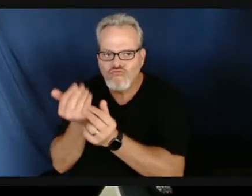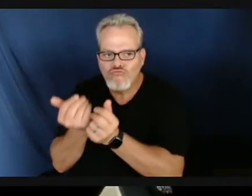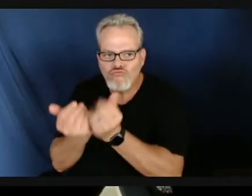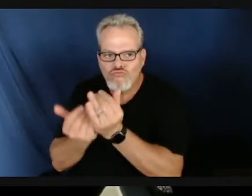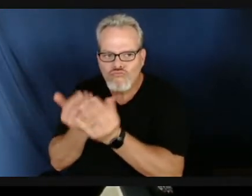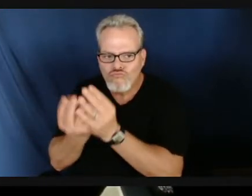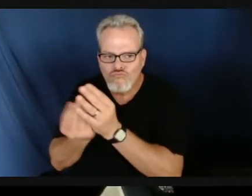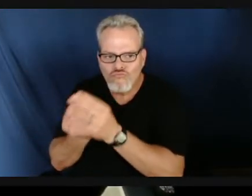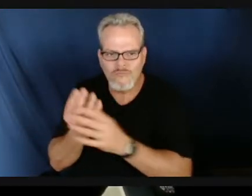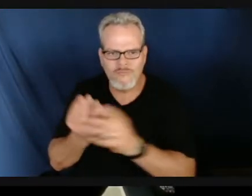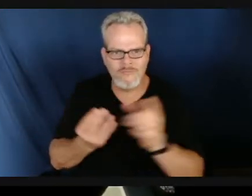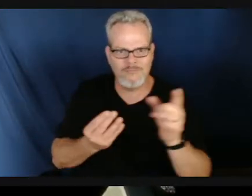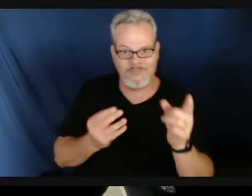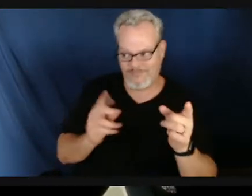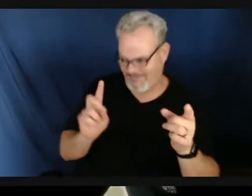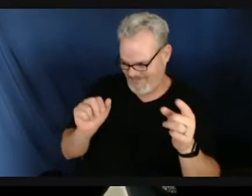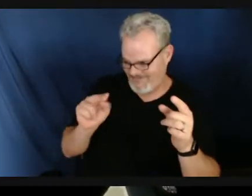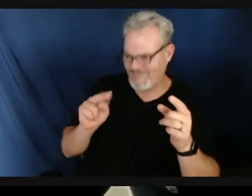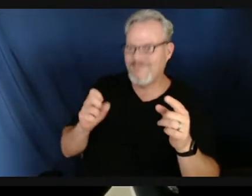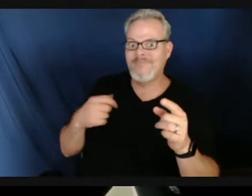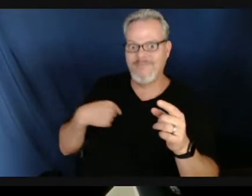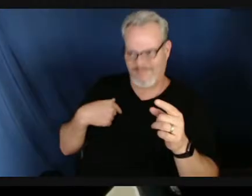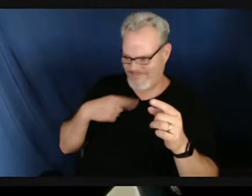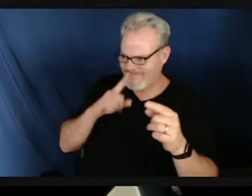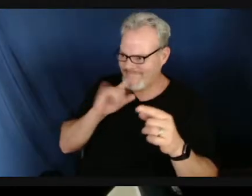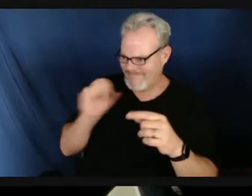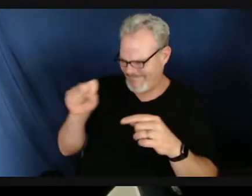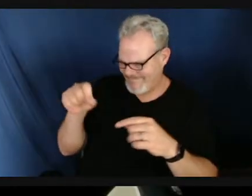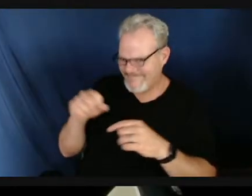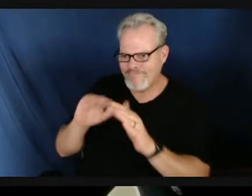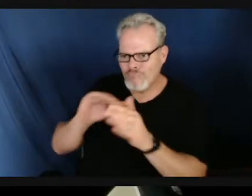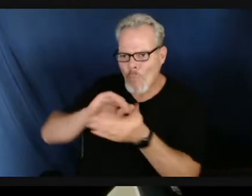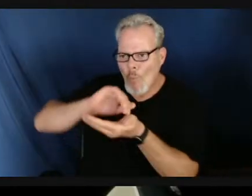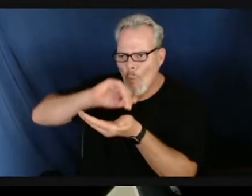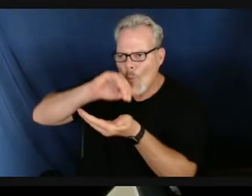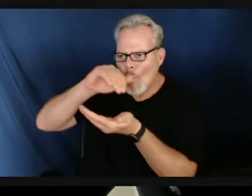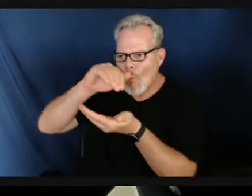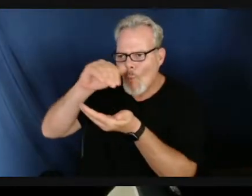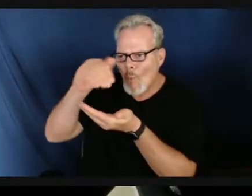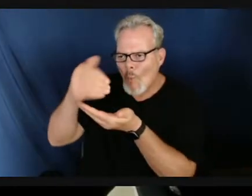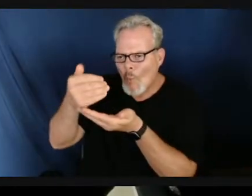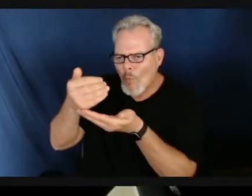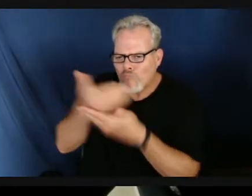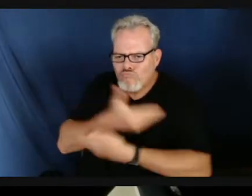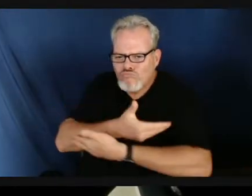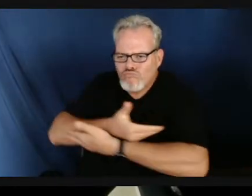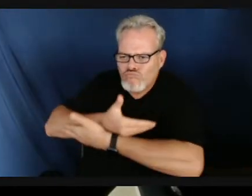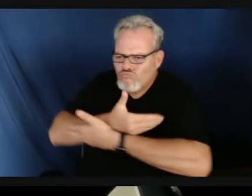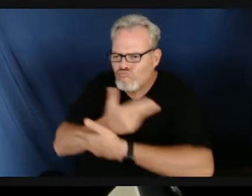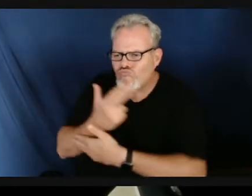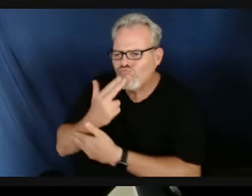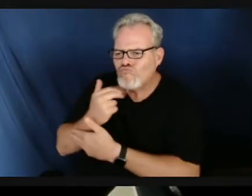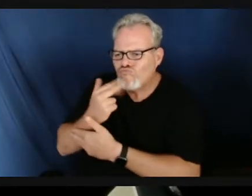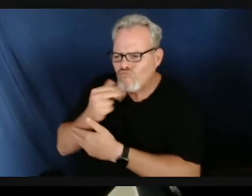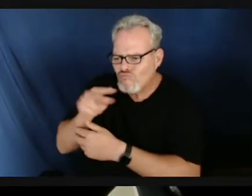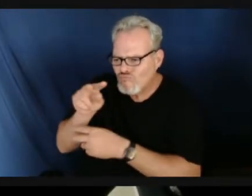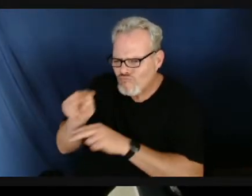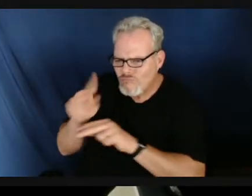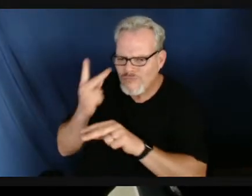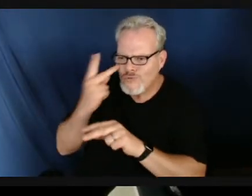Yeah, pretty cool in there. The little baby dome, right? And how fast they're fluctuating.